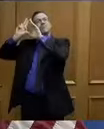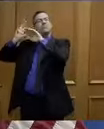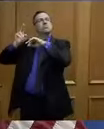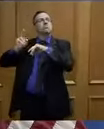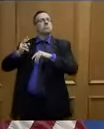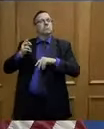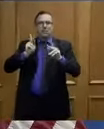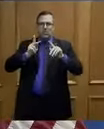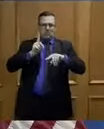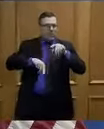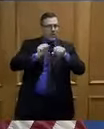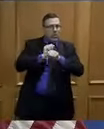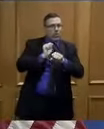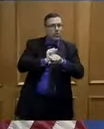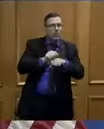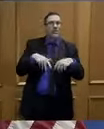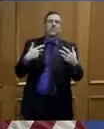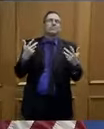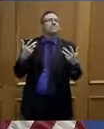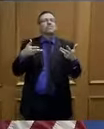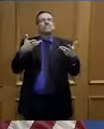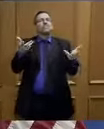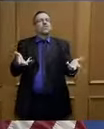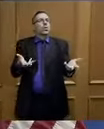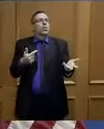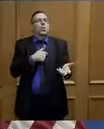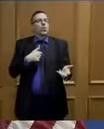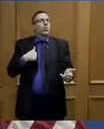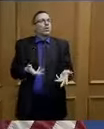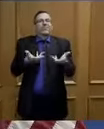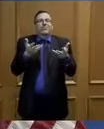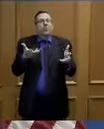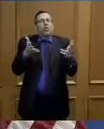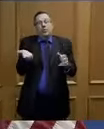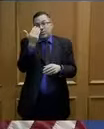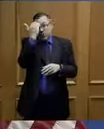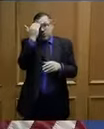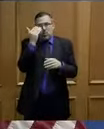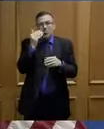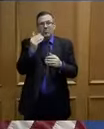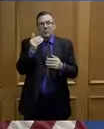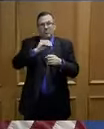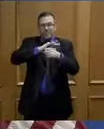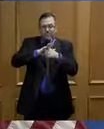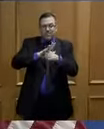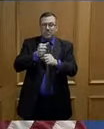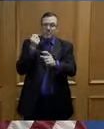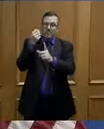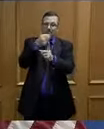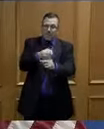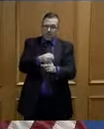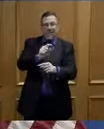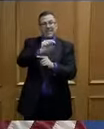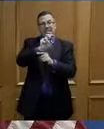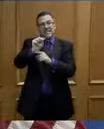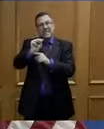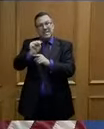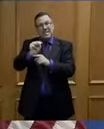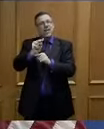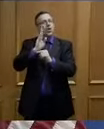workforce. And so we know that certainly the impacts in Tennessee are not going to be over by